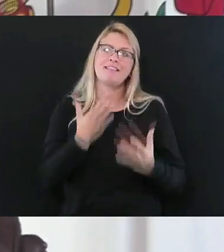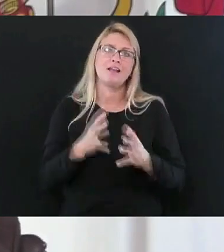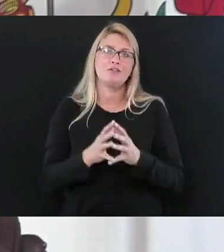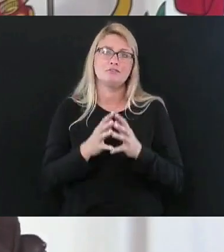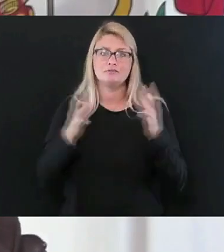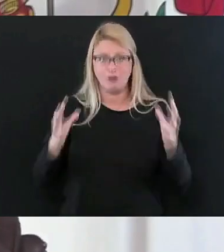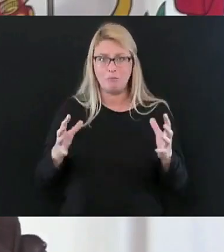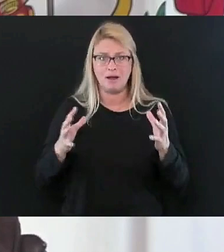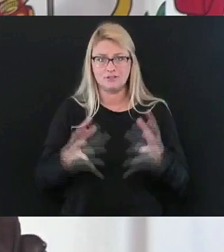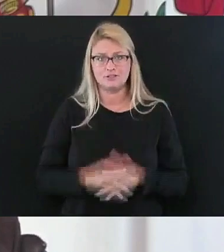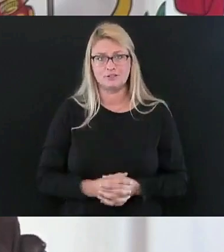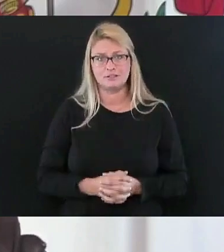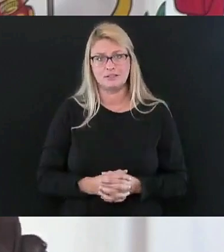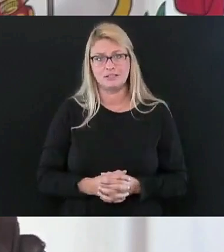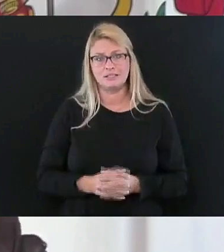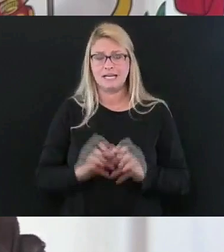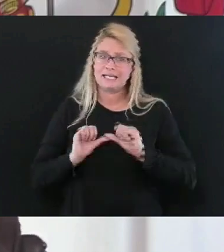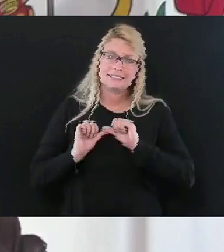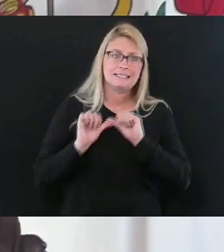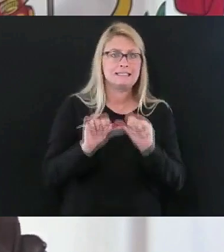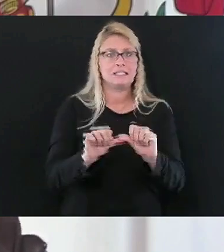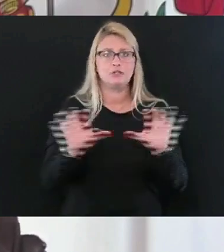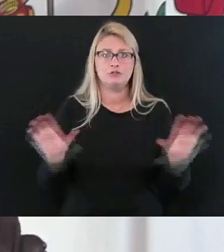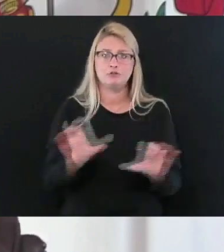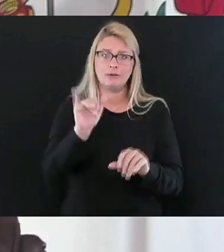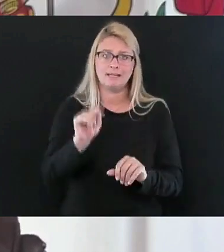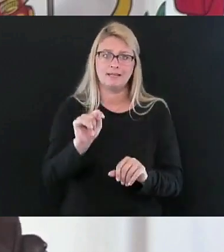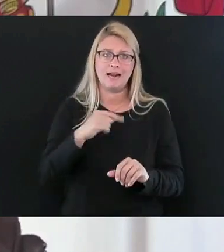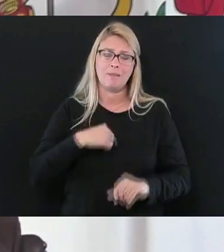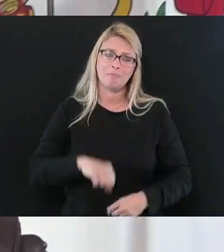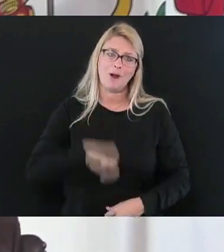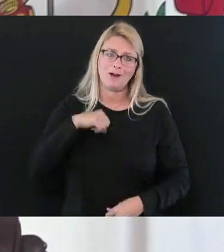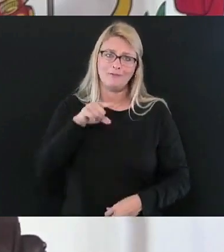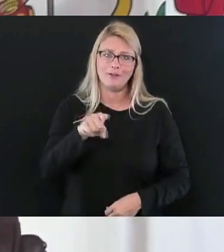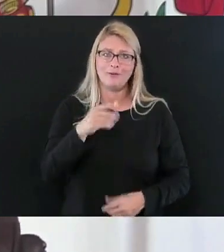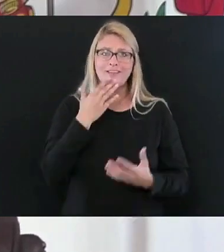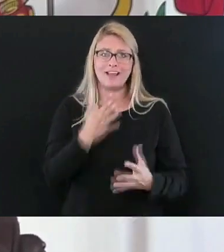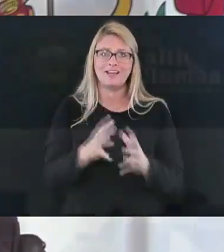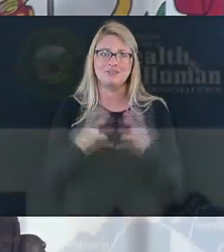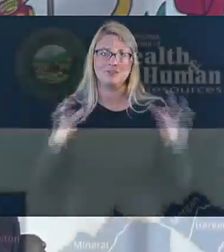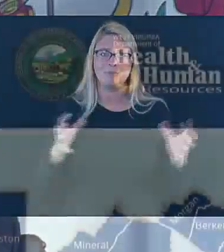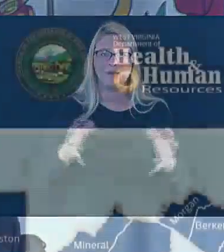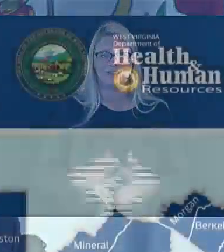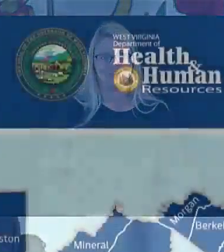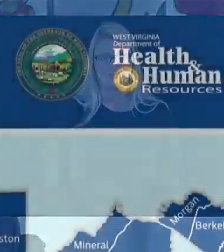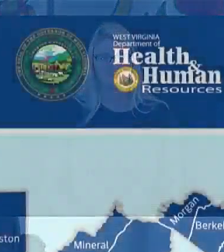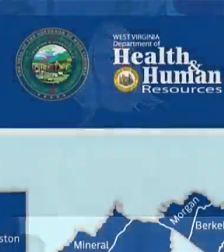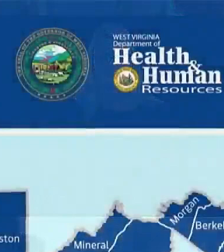much, and stay at it, West Virginia. You're doing good. I'm really proud of you. Thank you so much. Bye-bye.